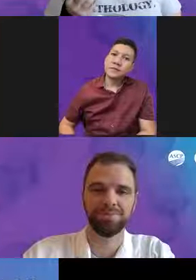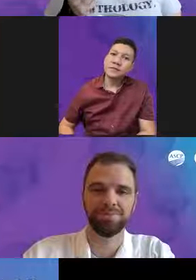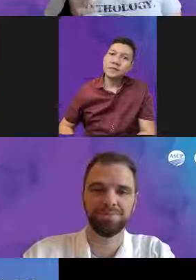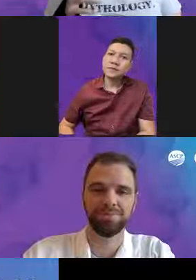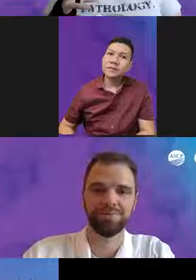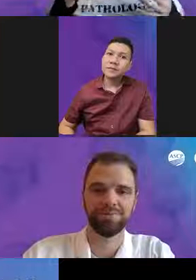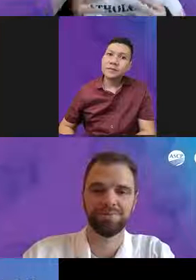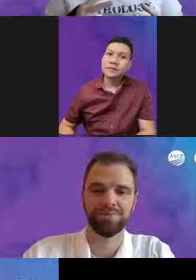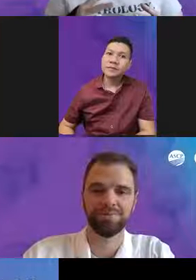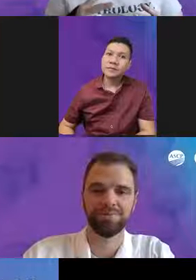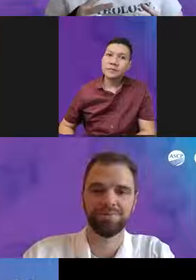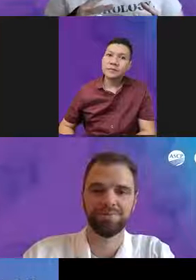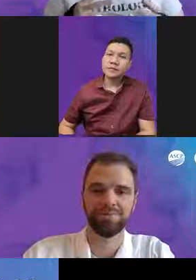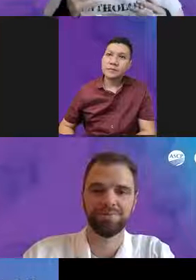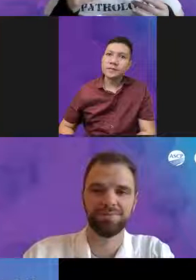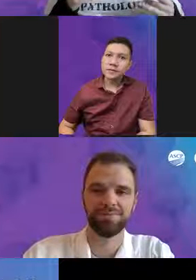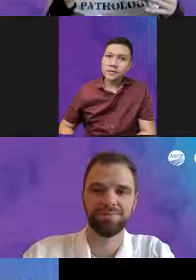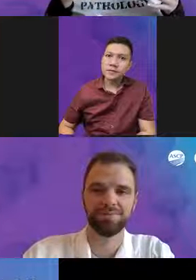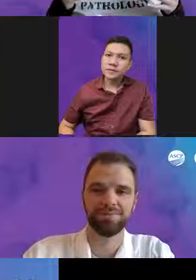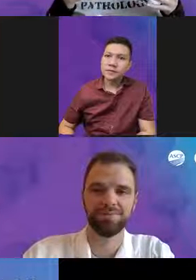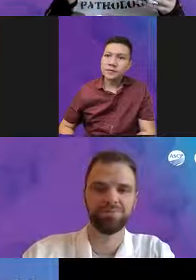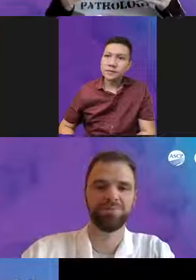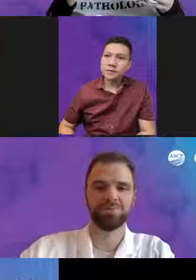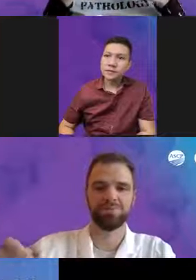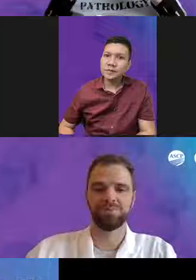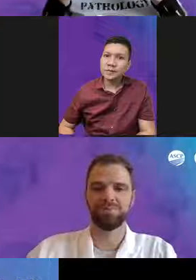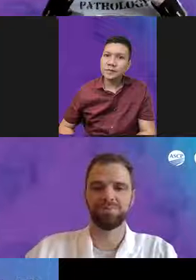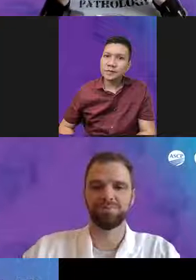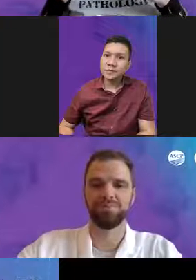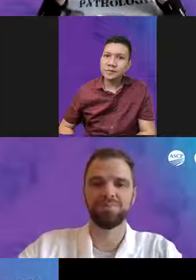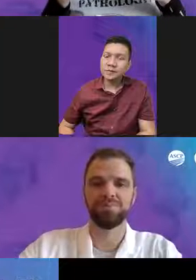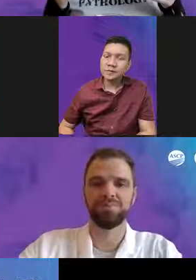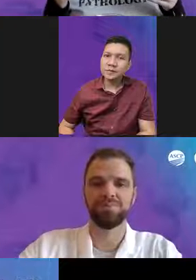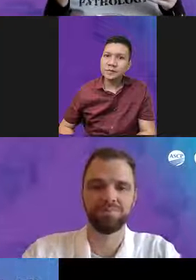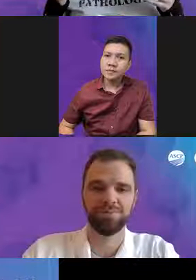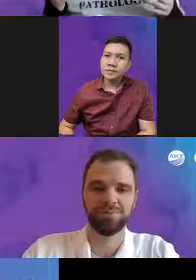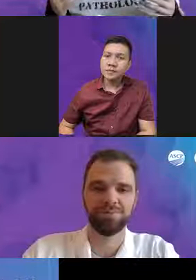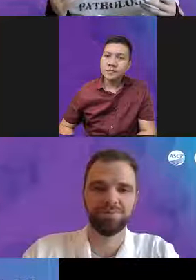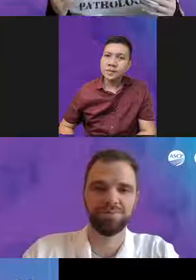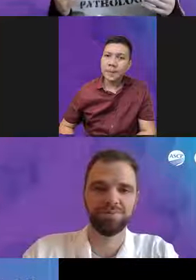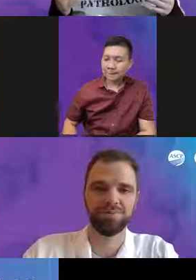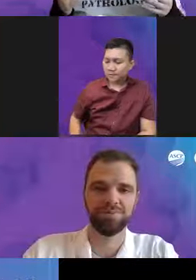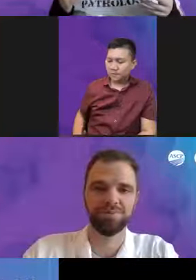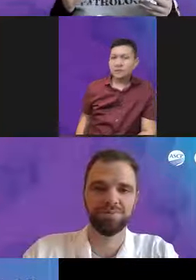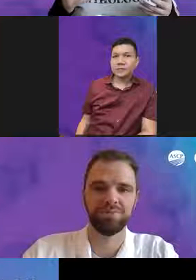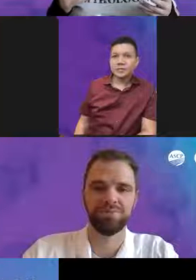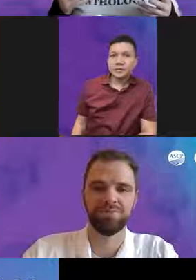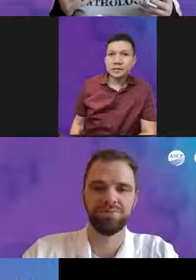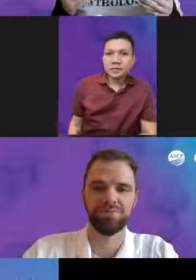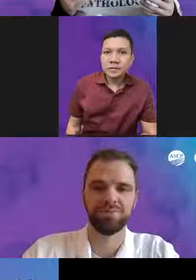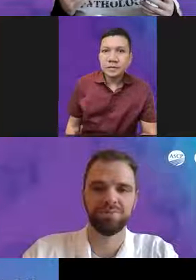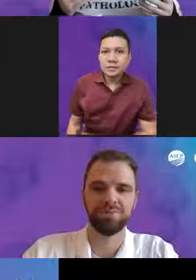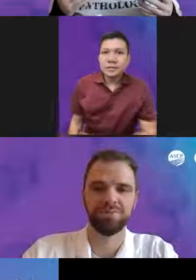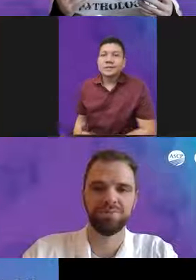this really acidic environment, and the glycolysis is not going to necessarily be